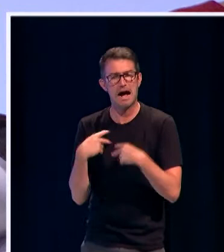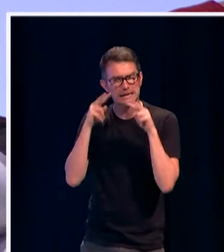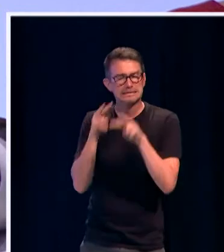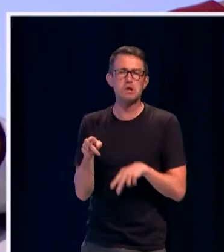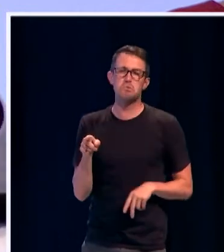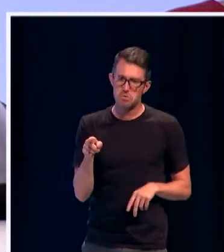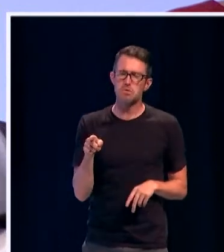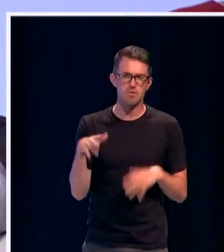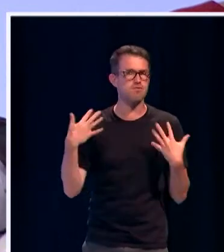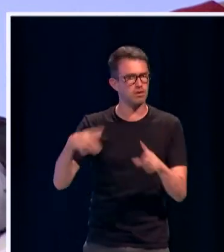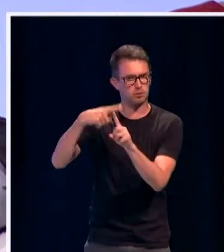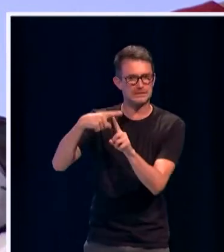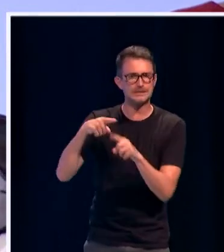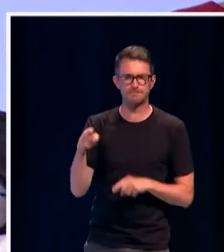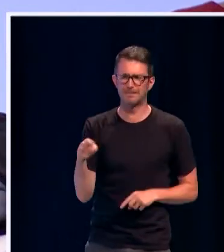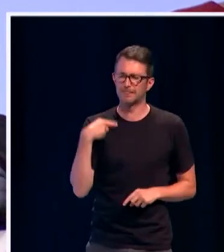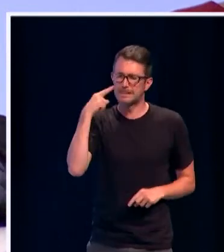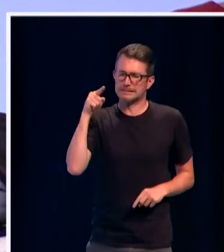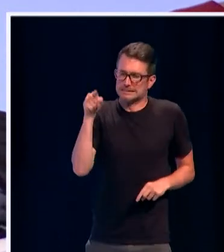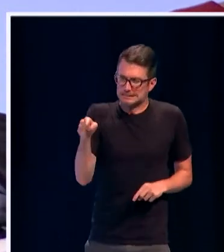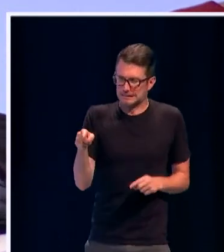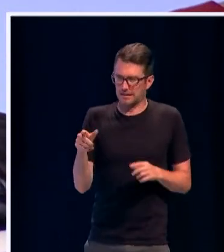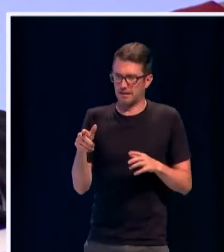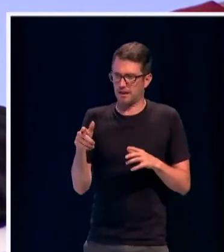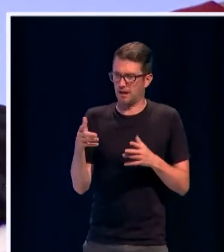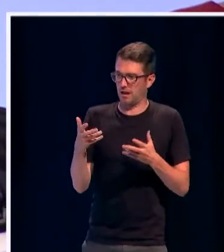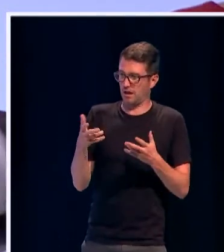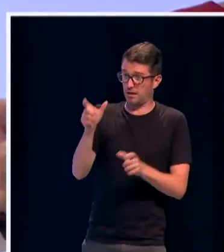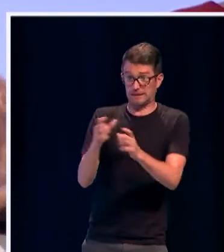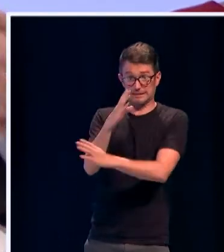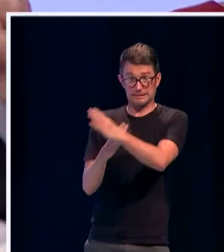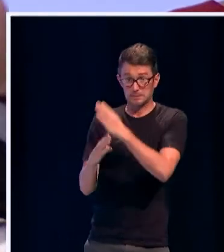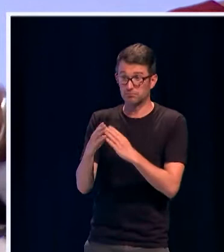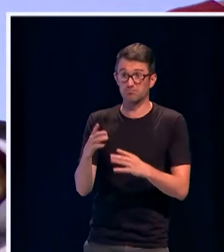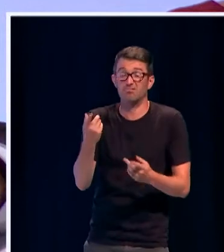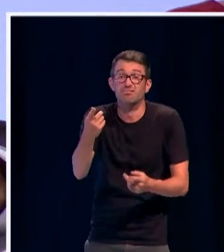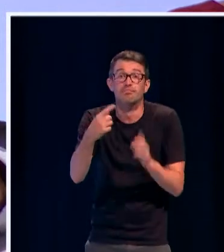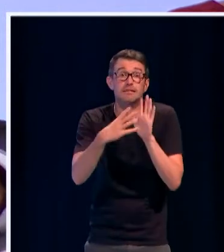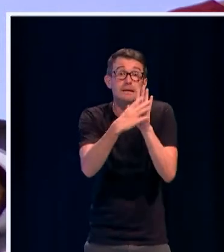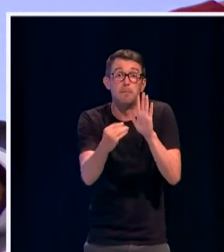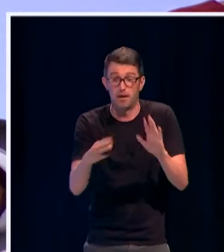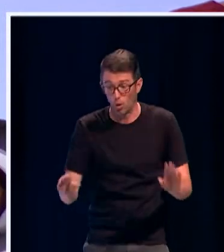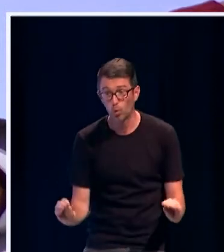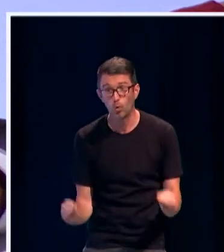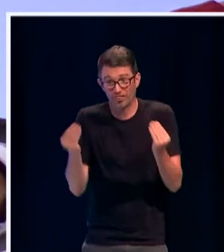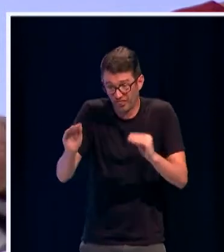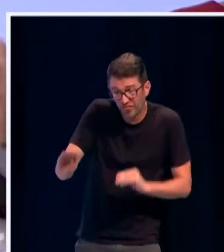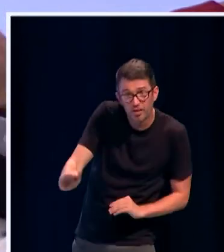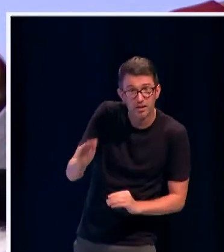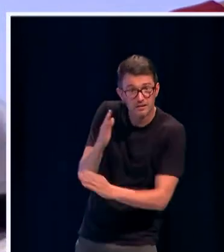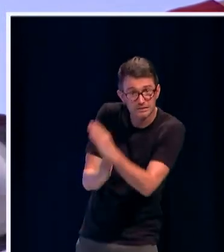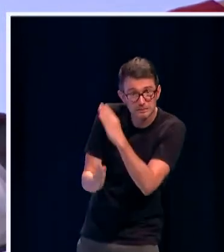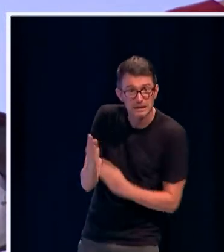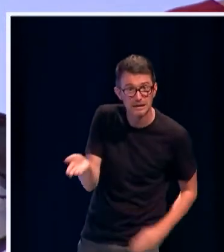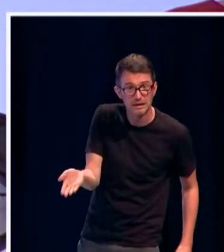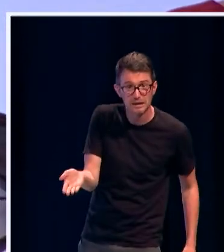persons with disabilities, children with disabilities, emerging from their homes and